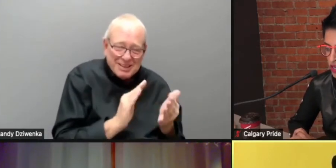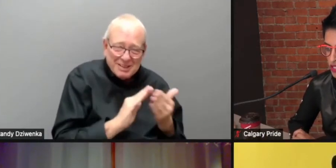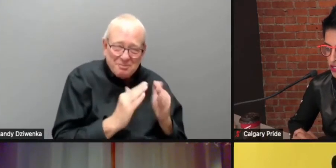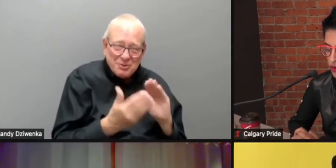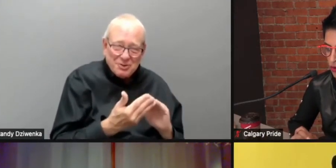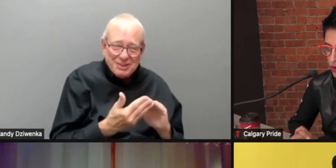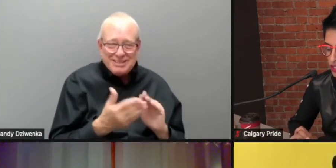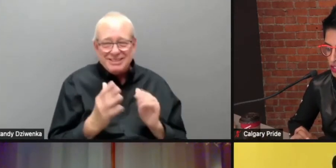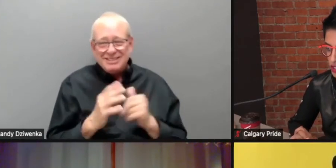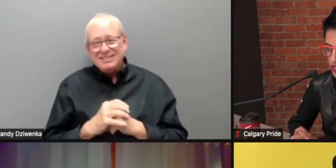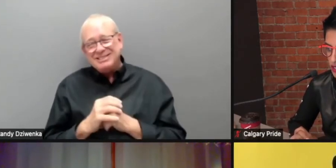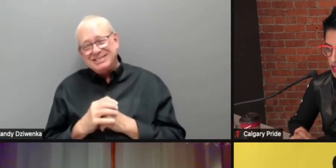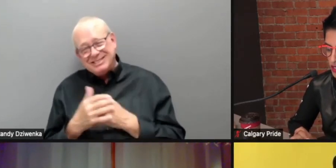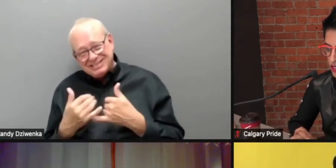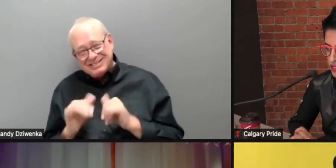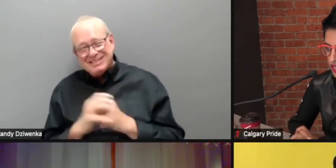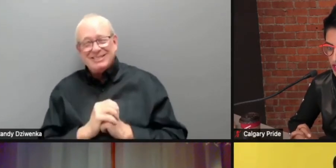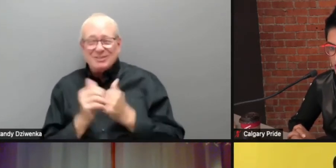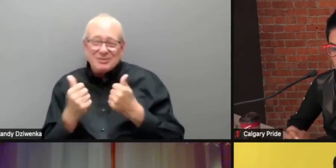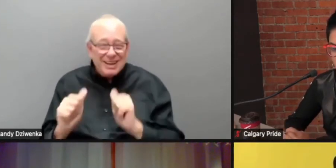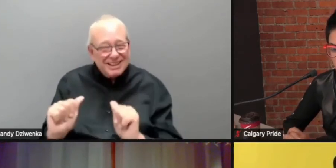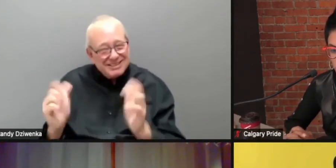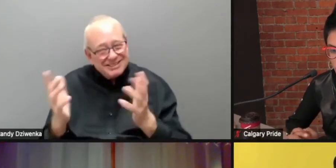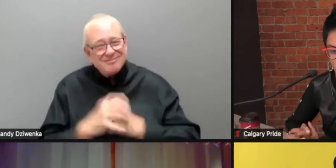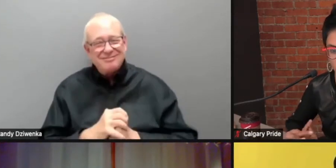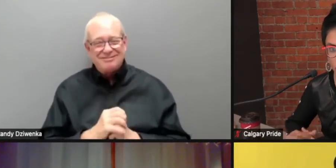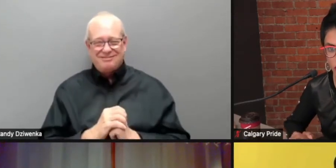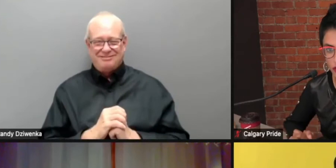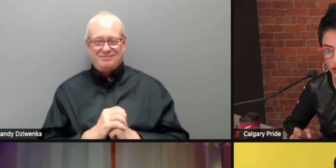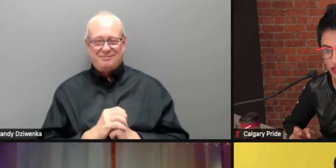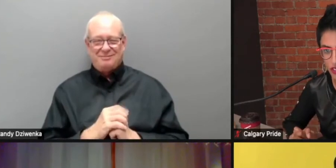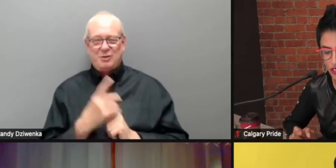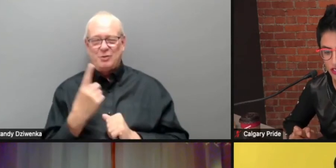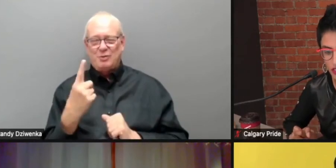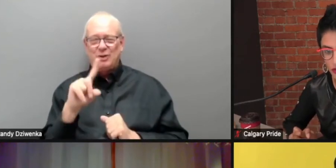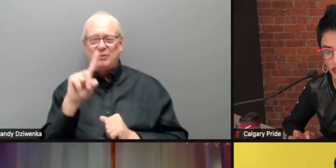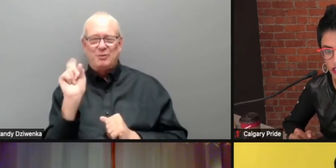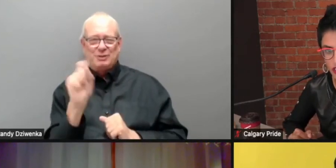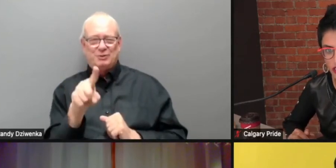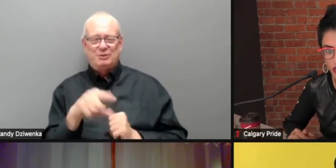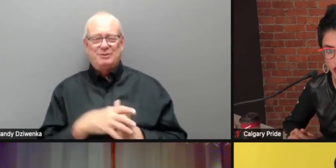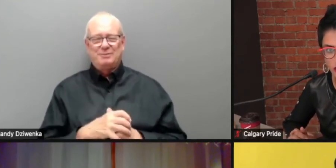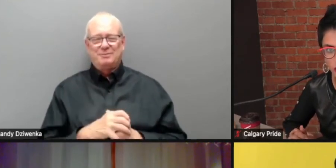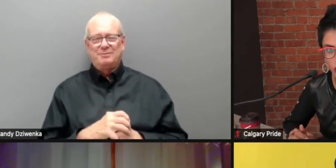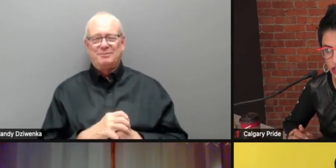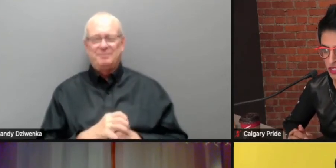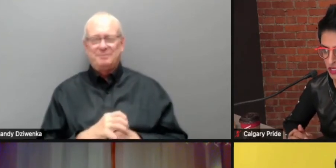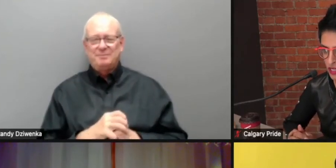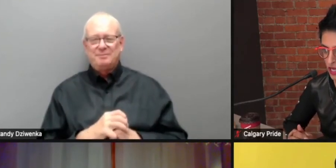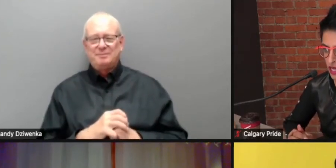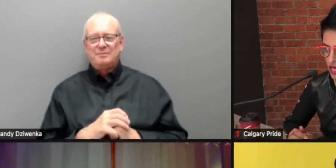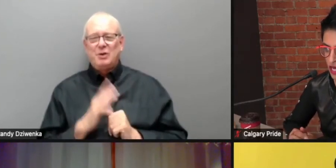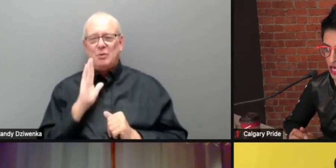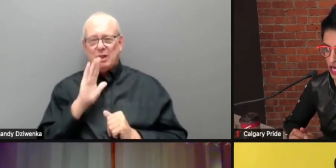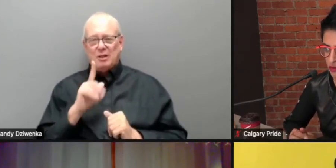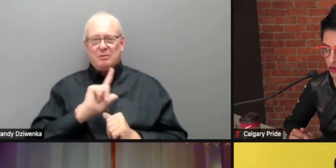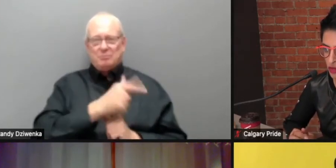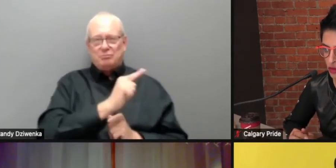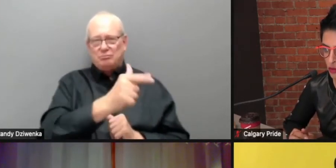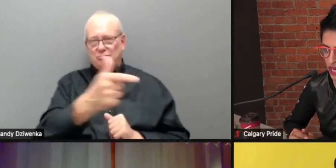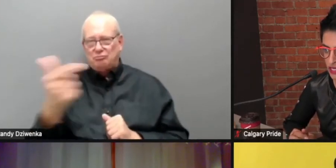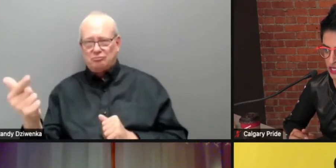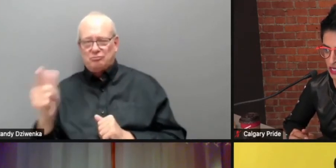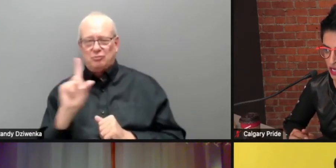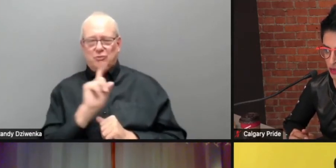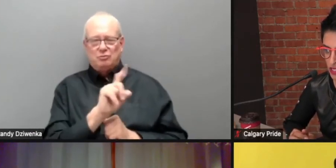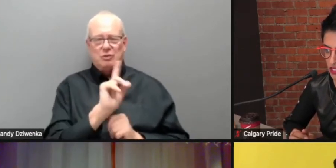have one question that's come in, and maybe we'll just go around in the circle and use this as the last question. If you could